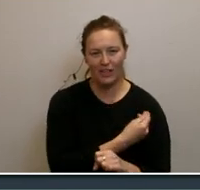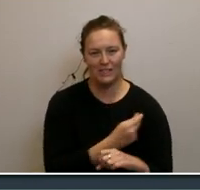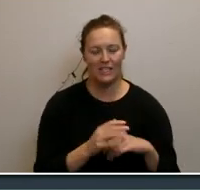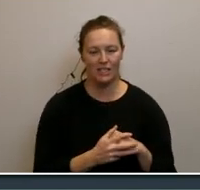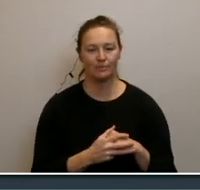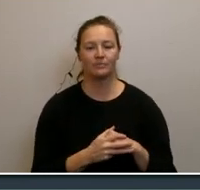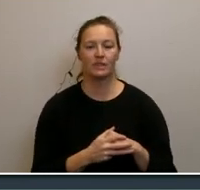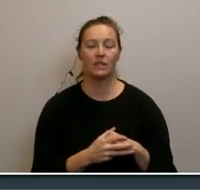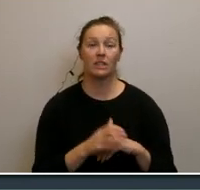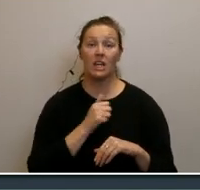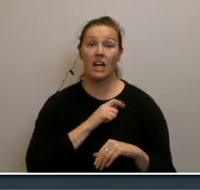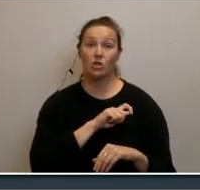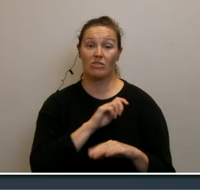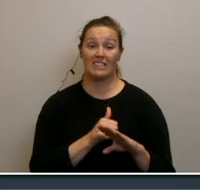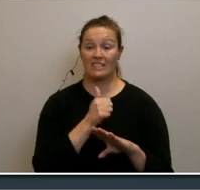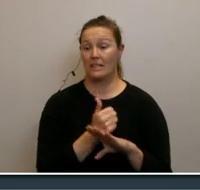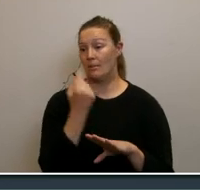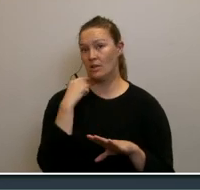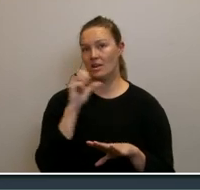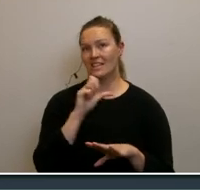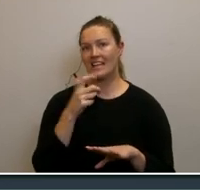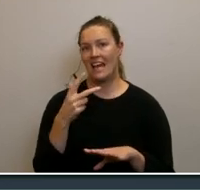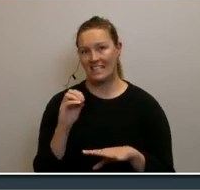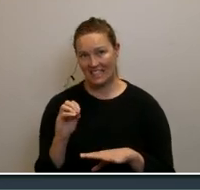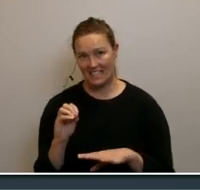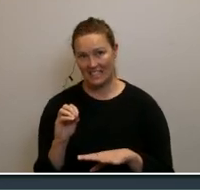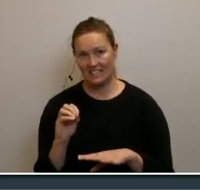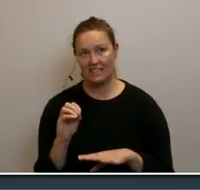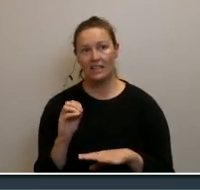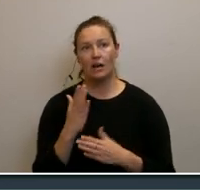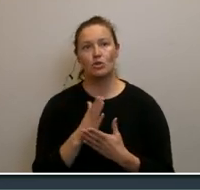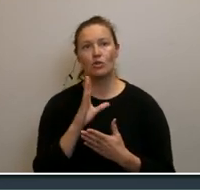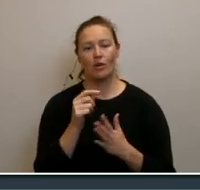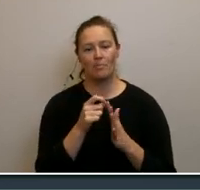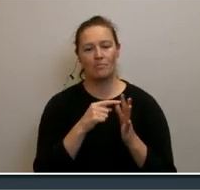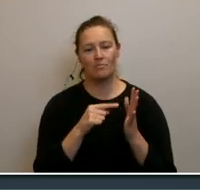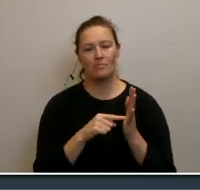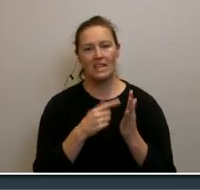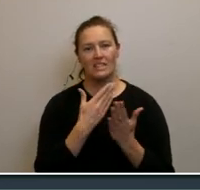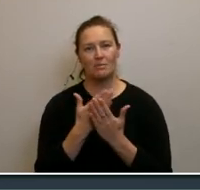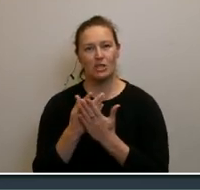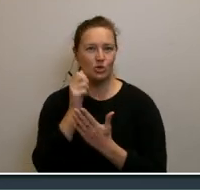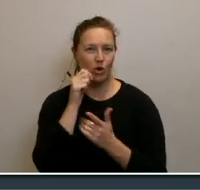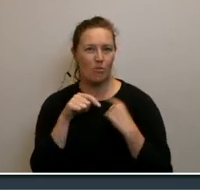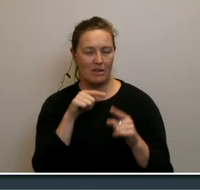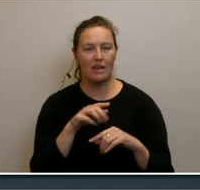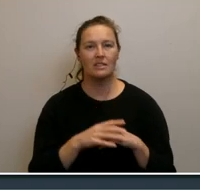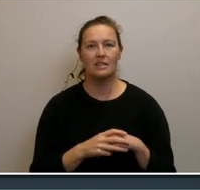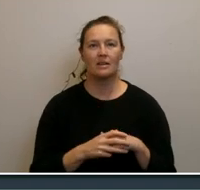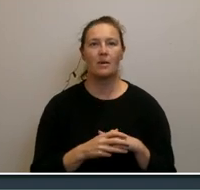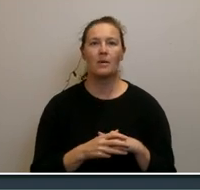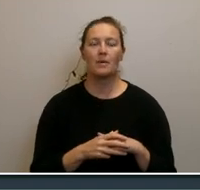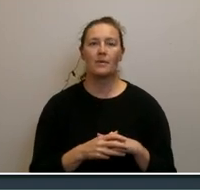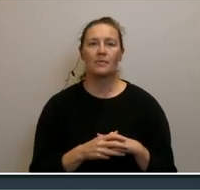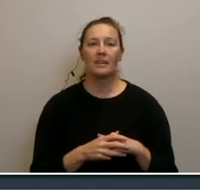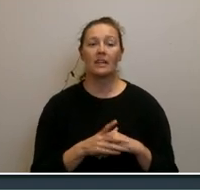So since our trust was formed in the 1980s, and I'm sure you all know from Pat's submissions exactly all about that, we've been motivated